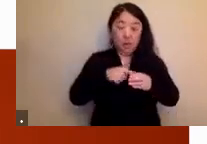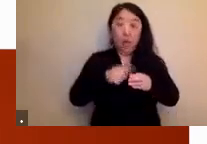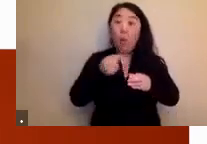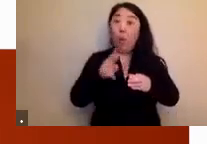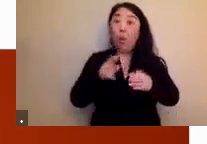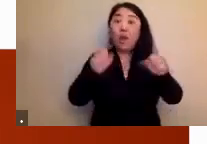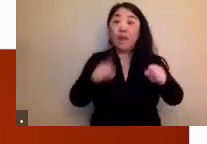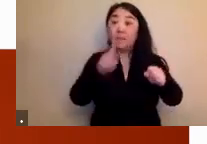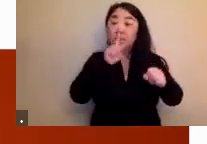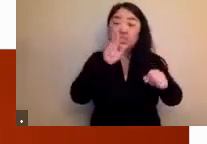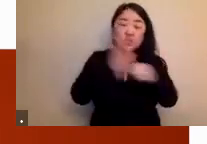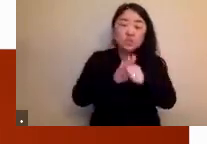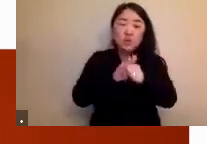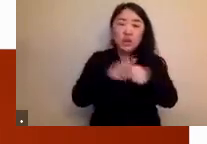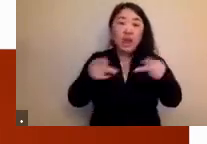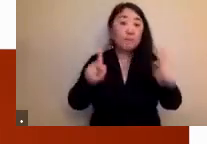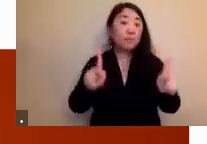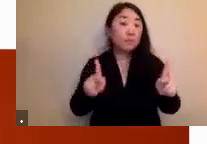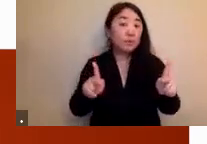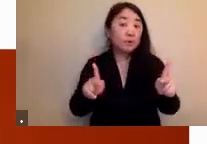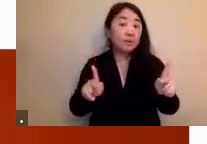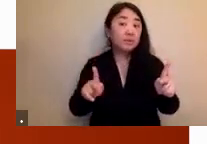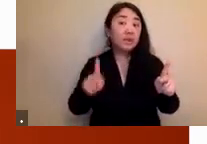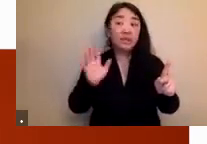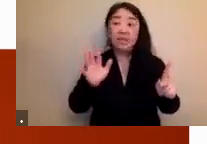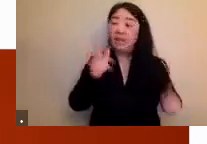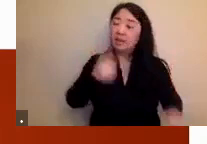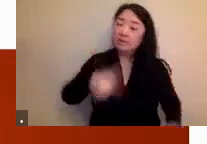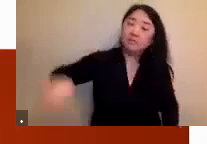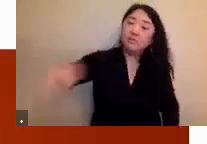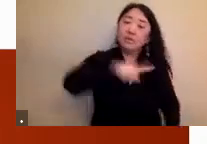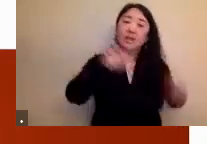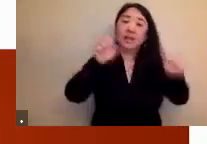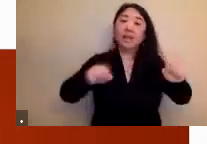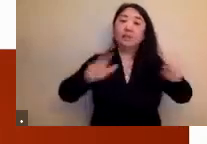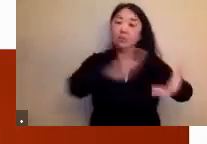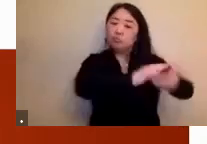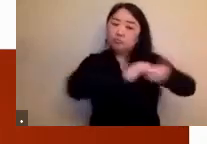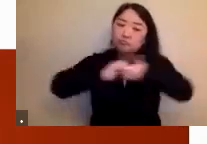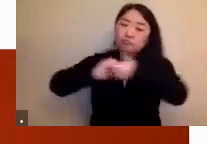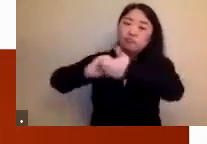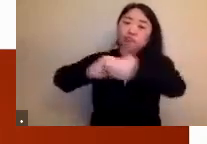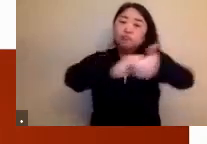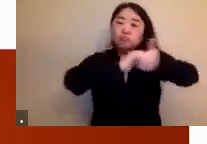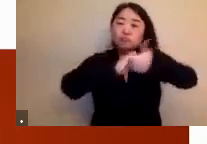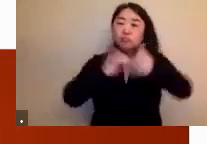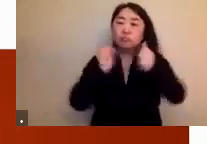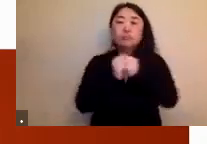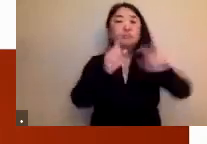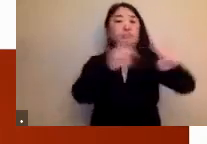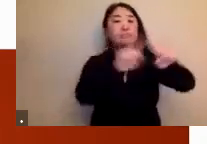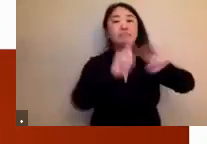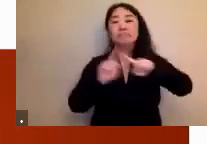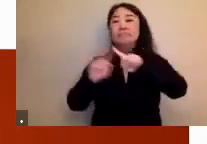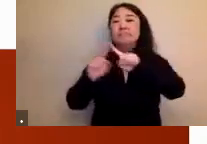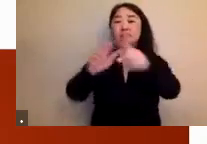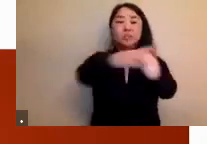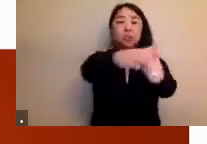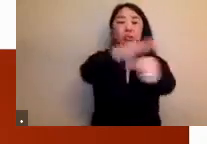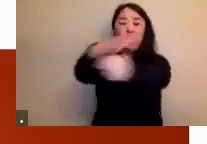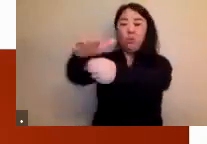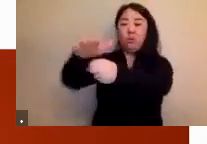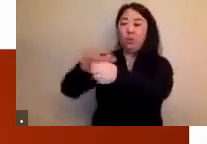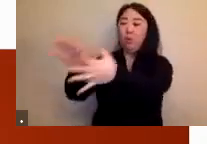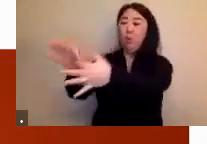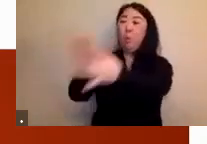ensure, opportunity wise, that we are able to collaborate with all of the locales that will